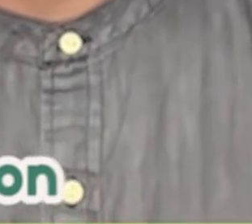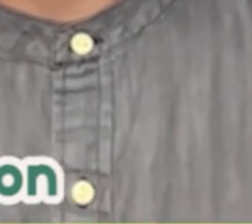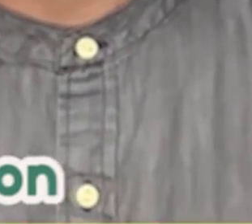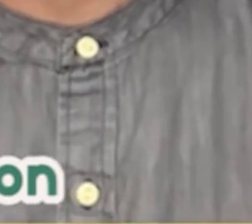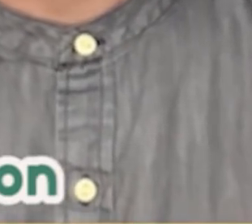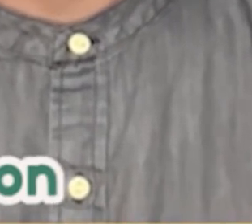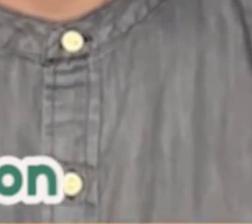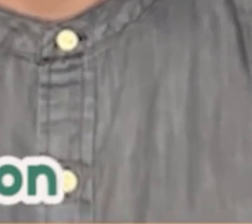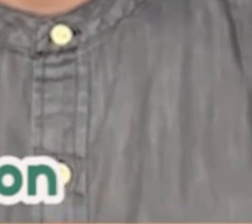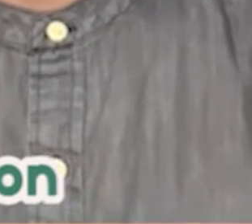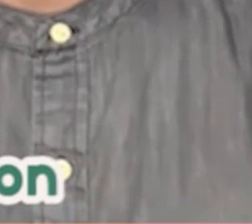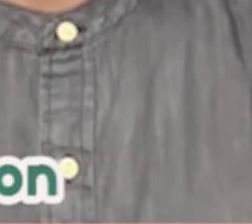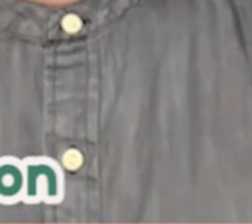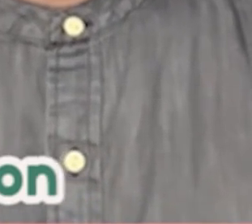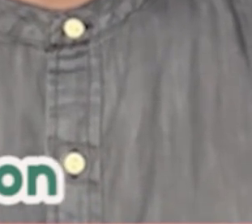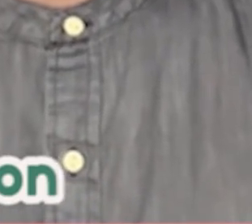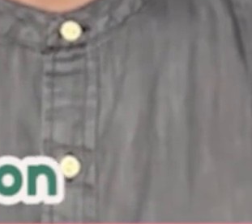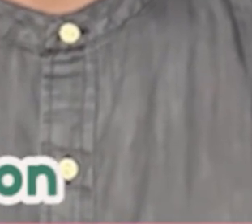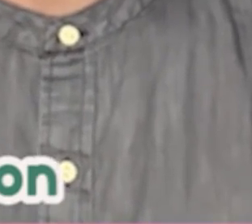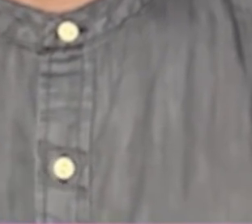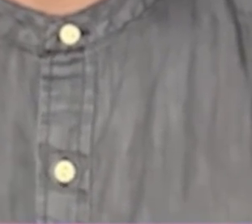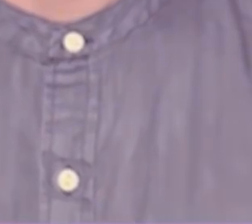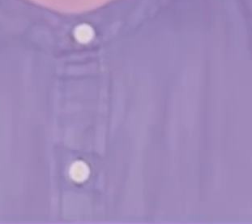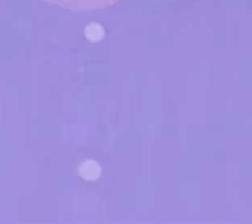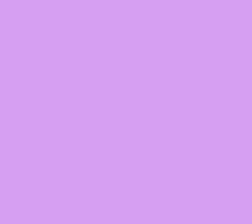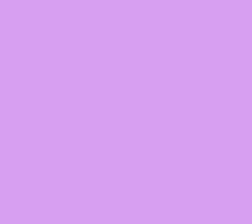his nation.